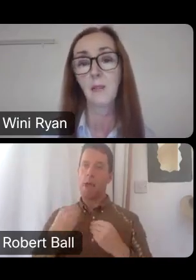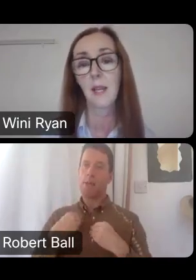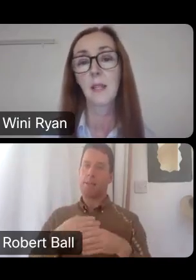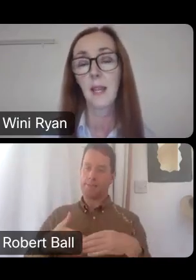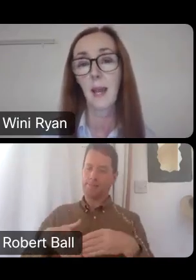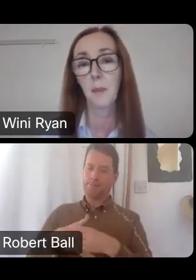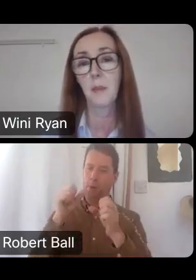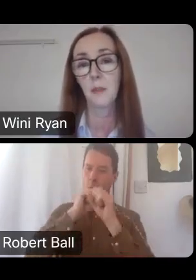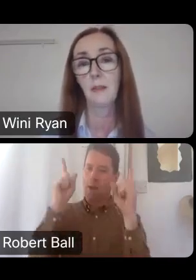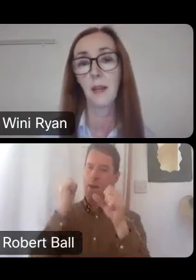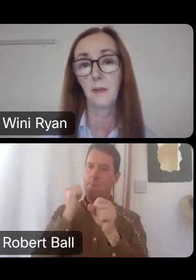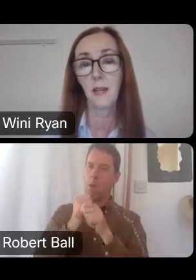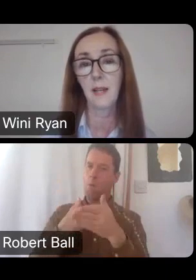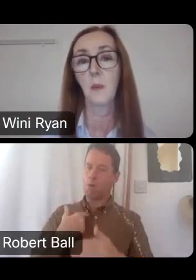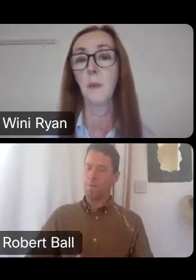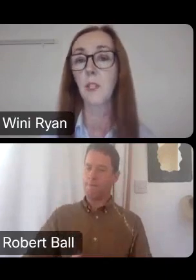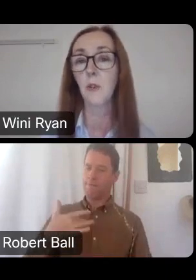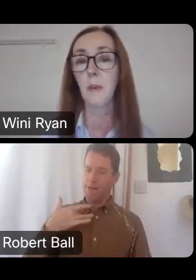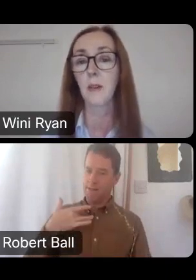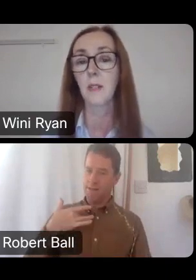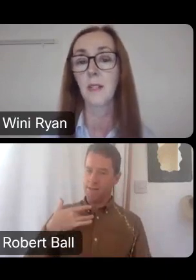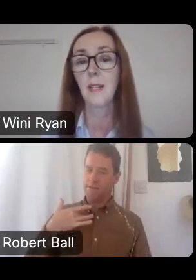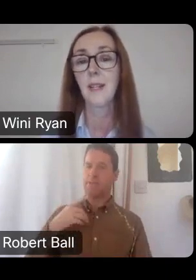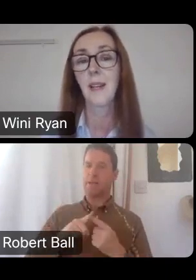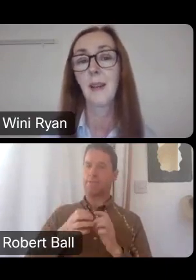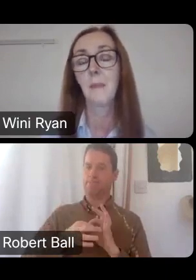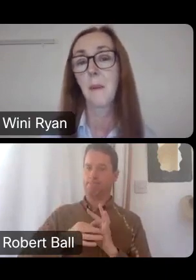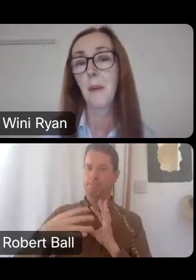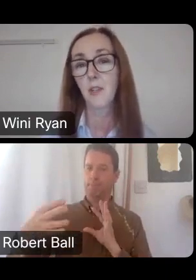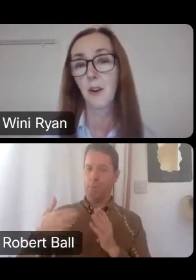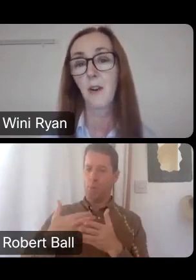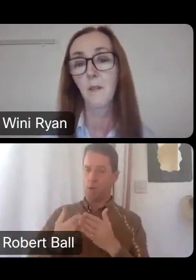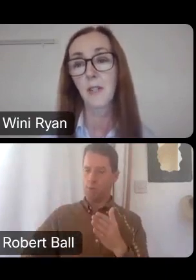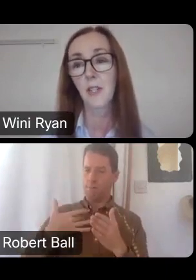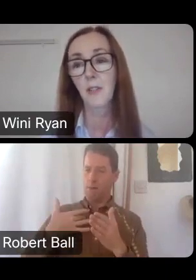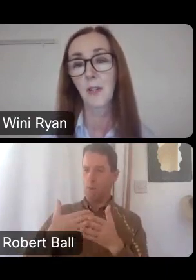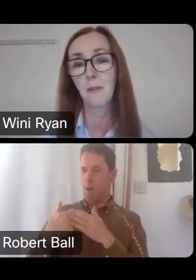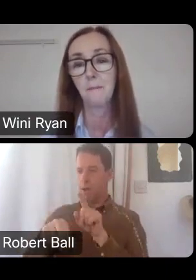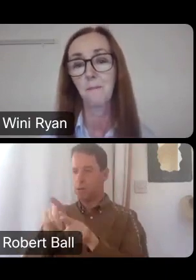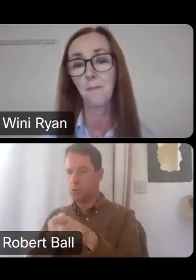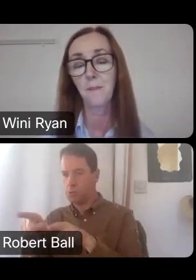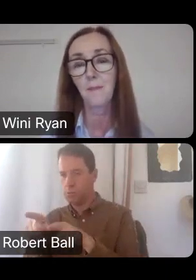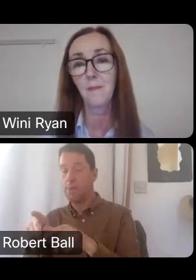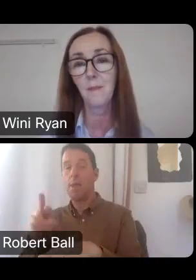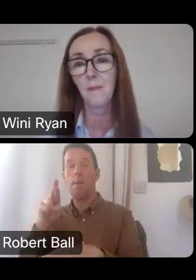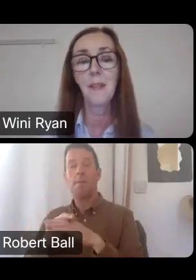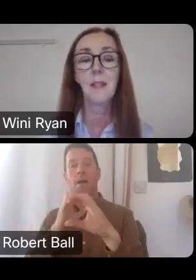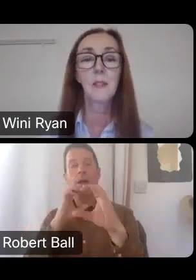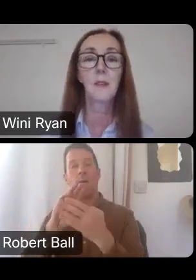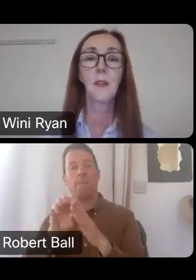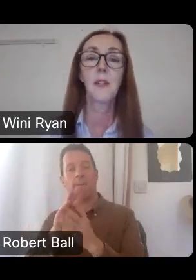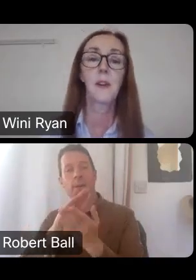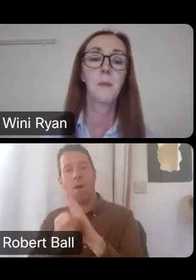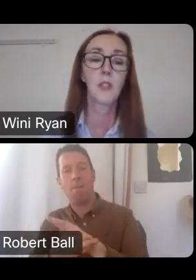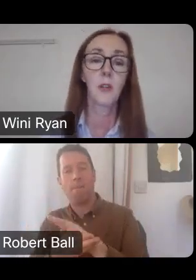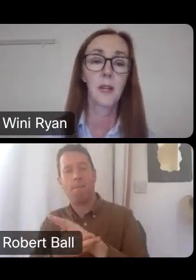and create a gap between that feeling and what we do about it, the better our conversations are. So the